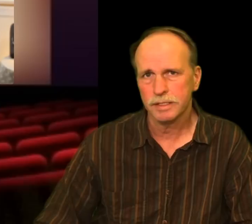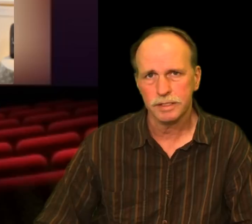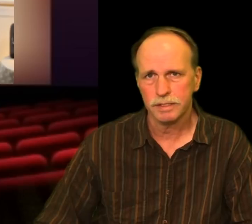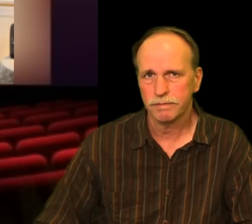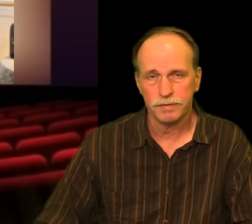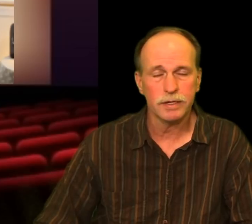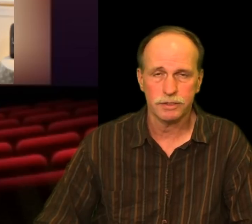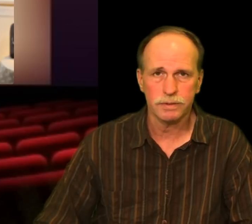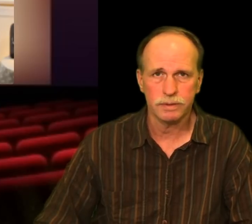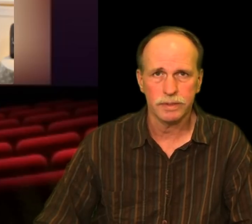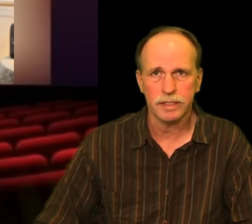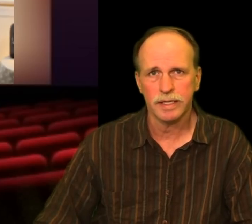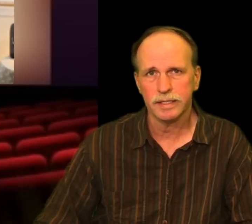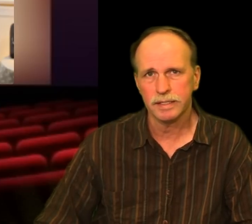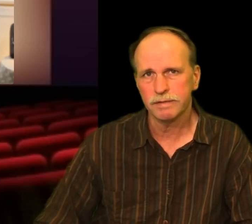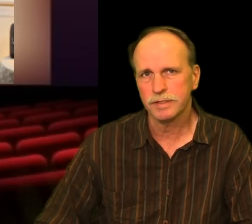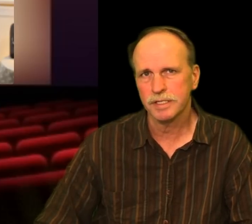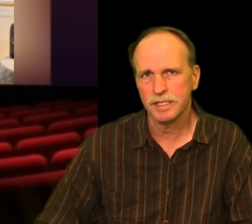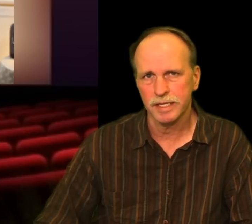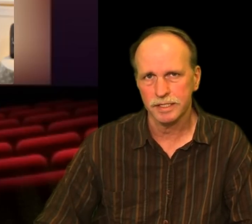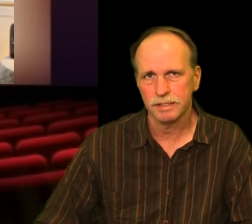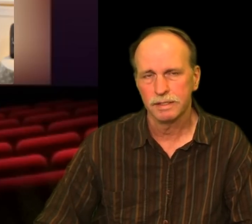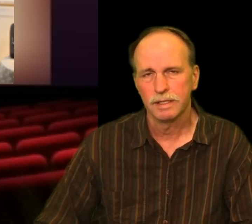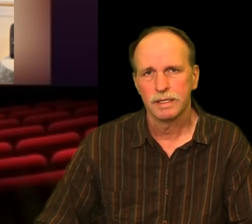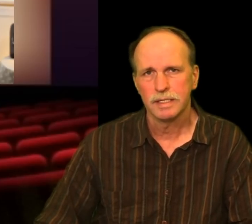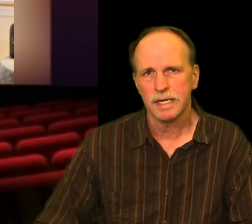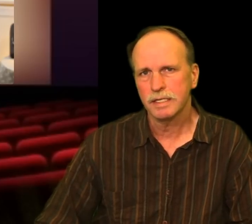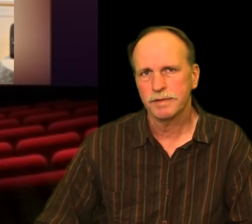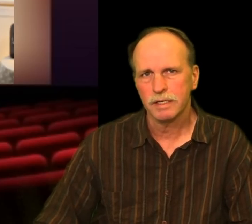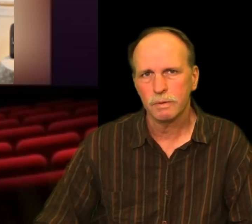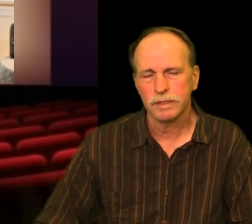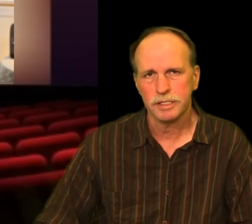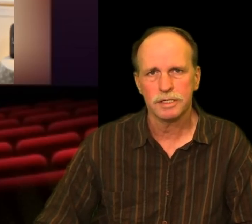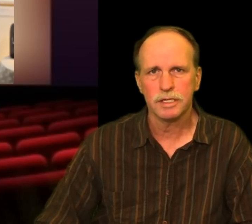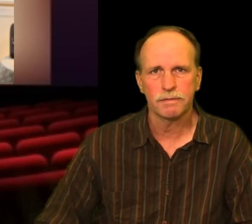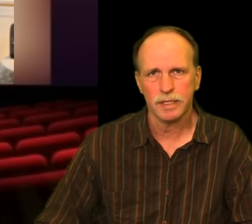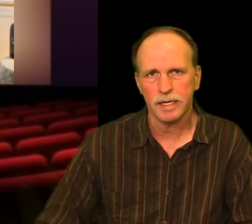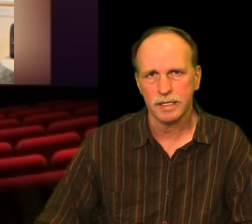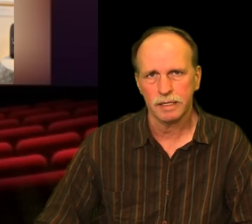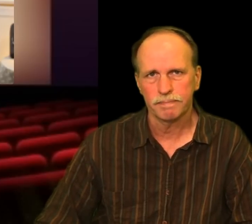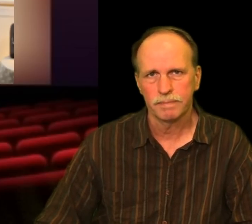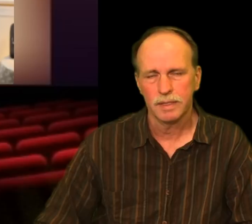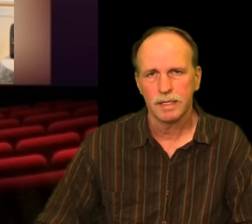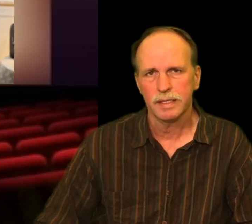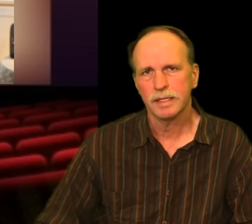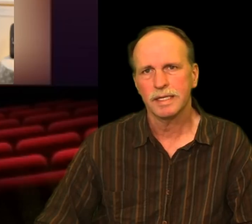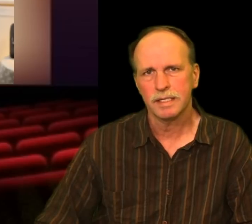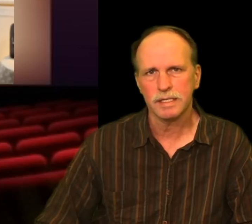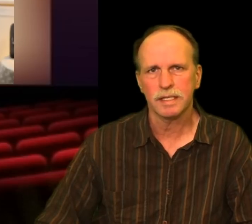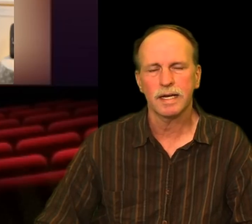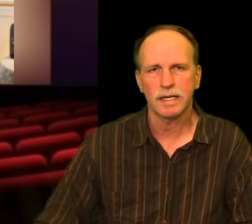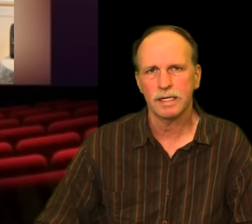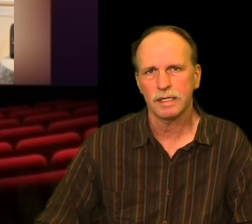This is very true in that the difference is this. Scientific inquiry starts off with an idea, and then